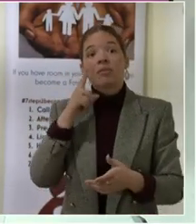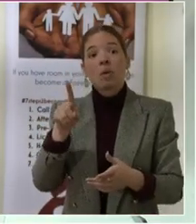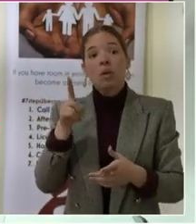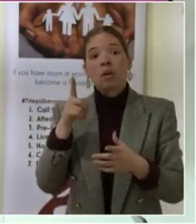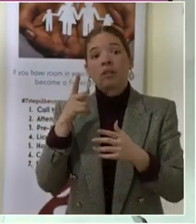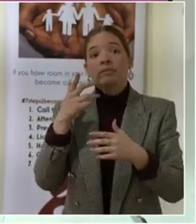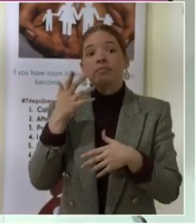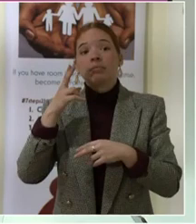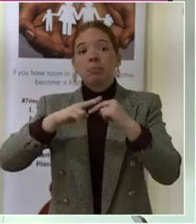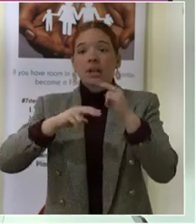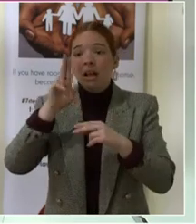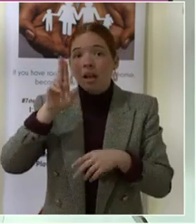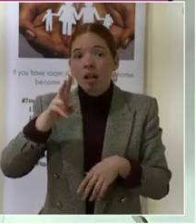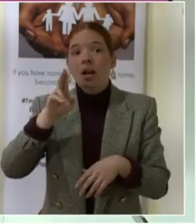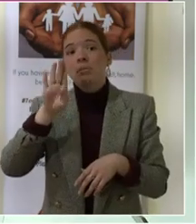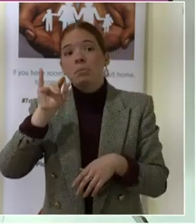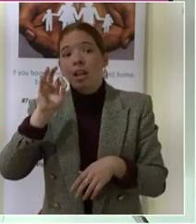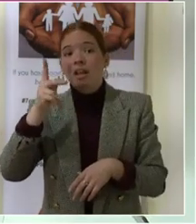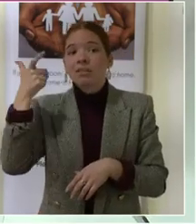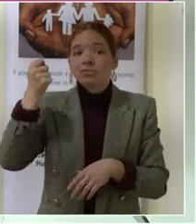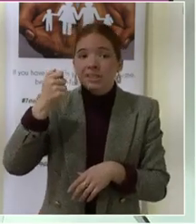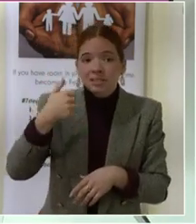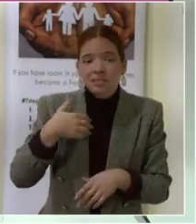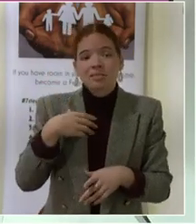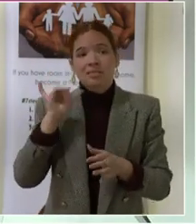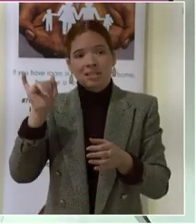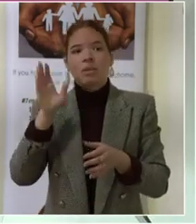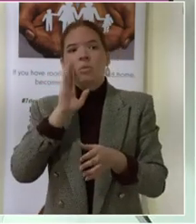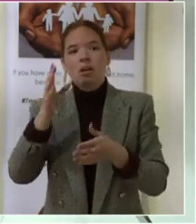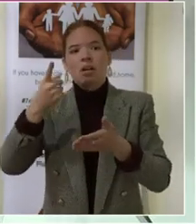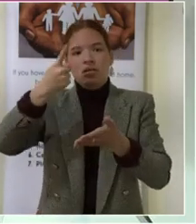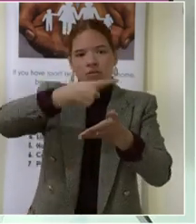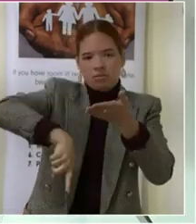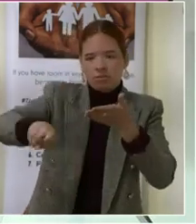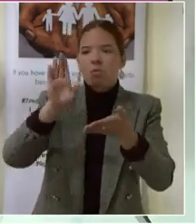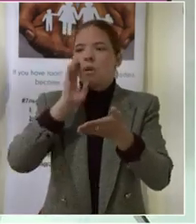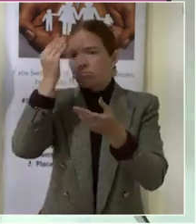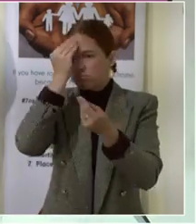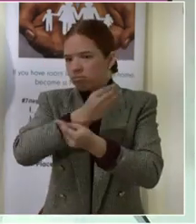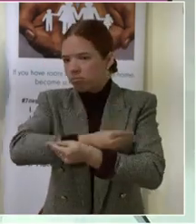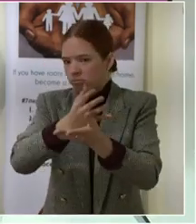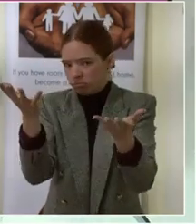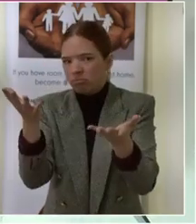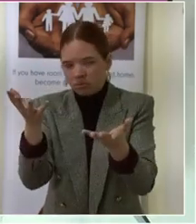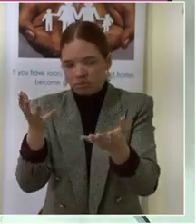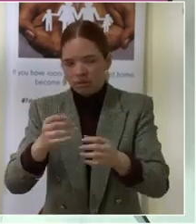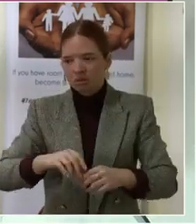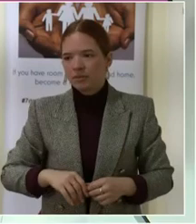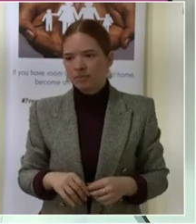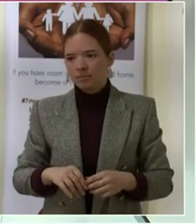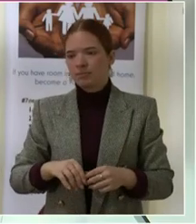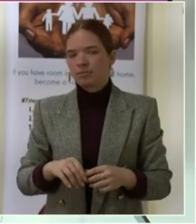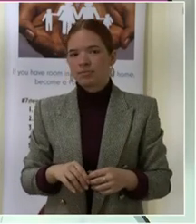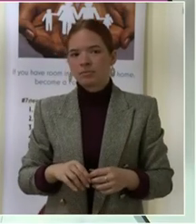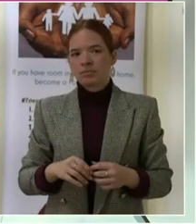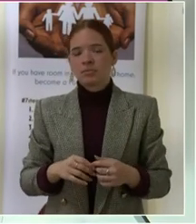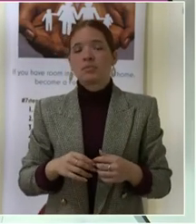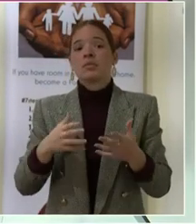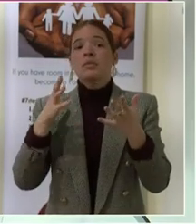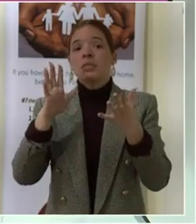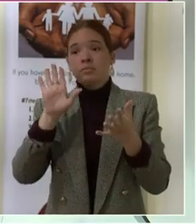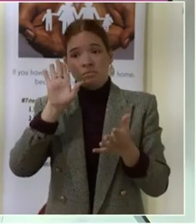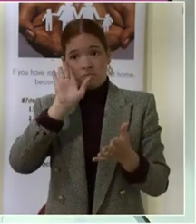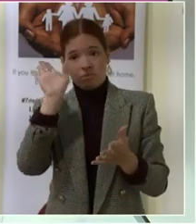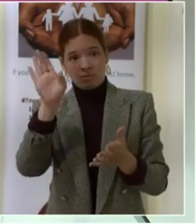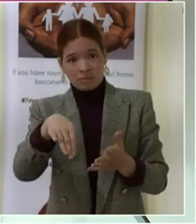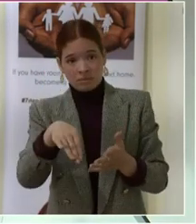that announcement will be made next week. In the way of announcements, two